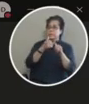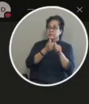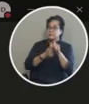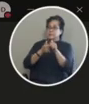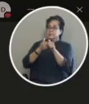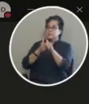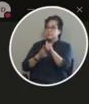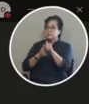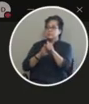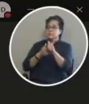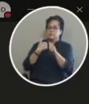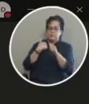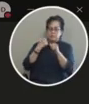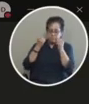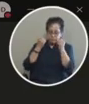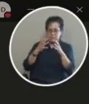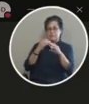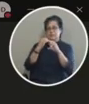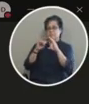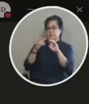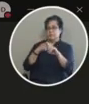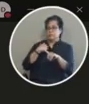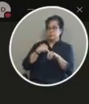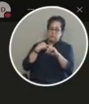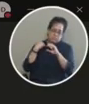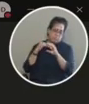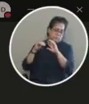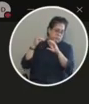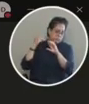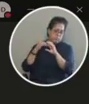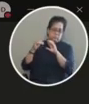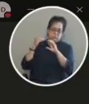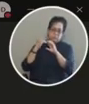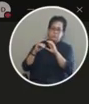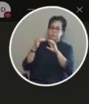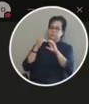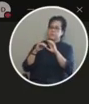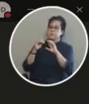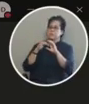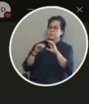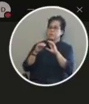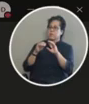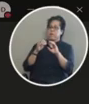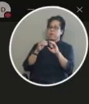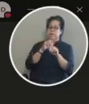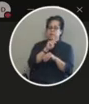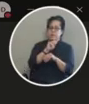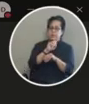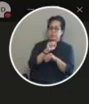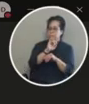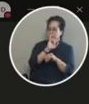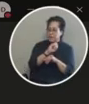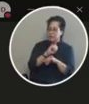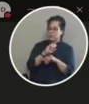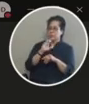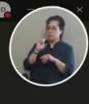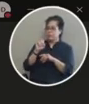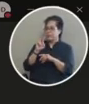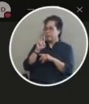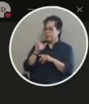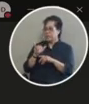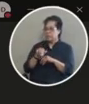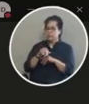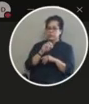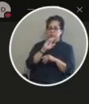You've gotten countless emails from me, and you've gotten tons of information from Public Information Office, from Mario, from Carrie,